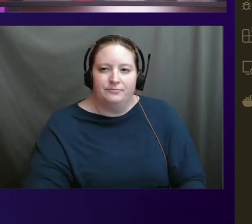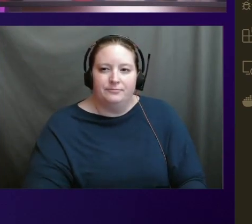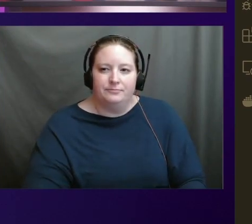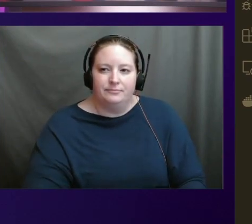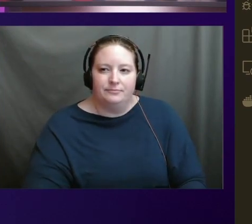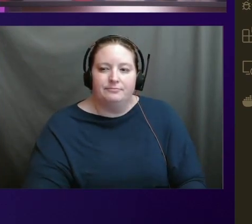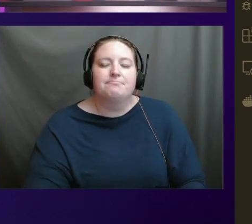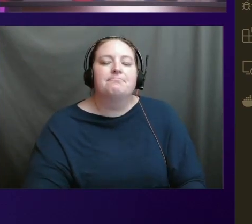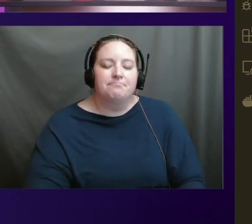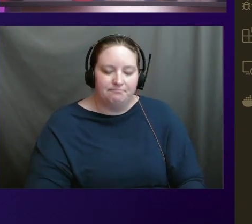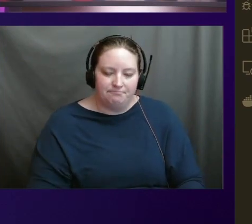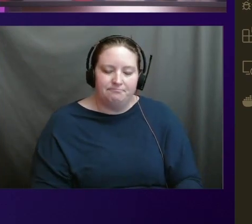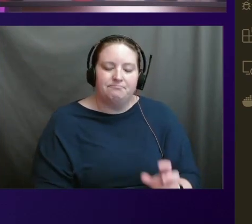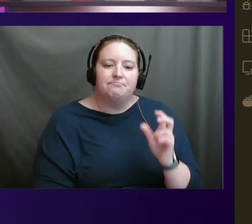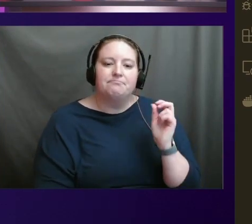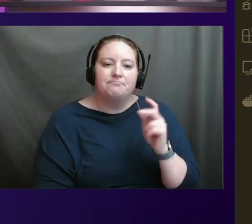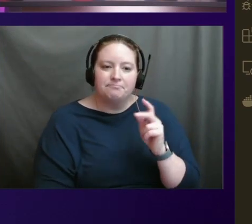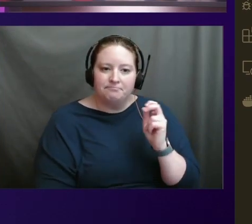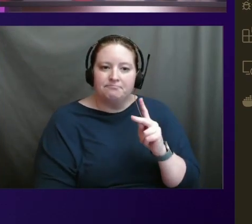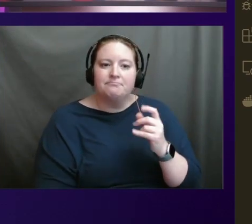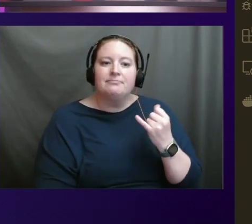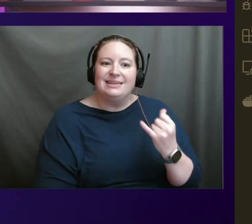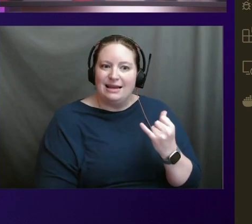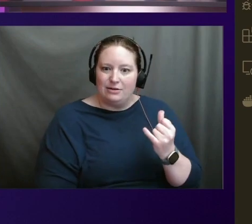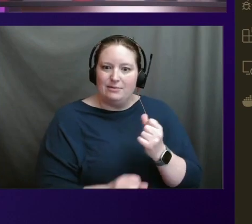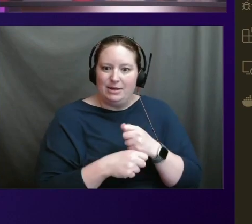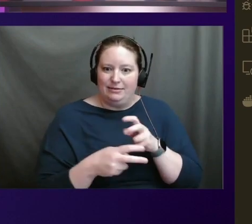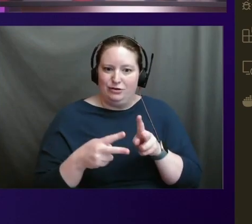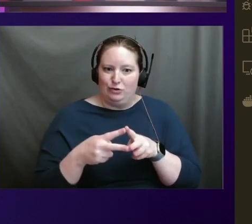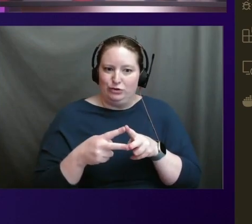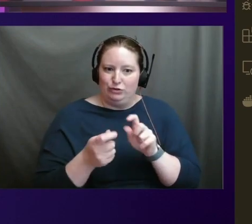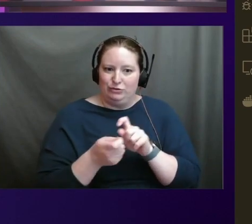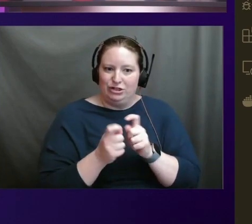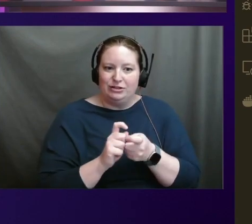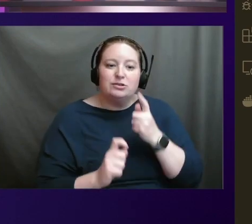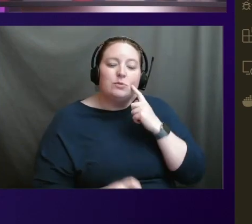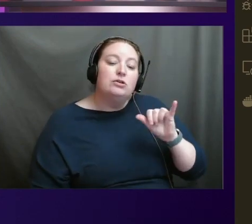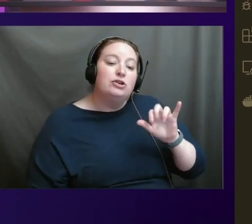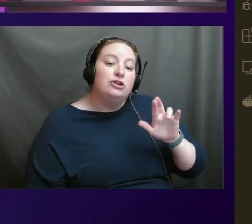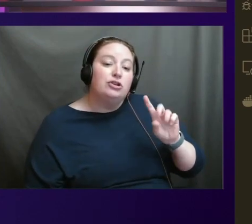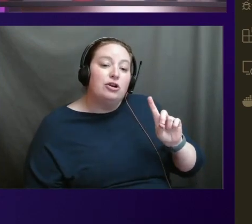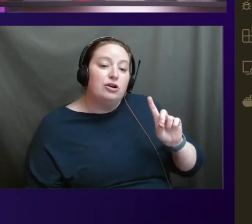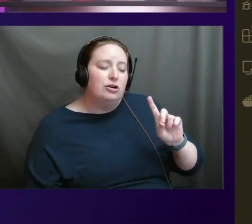There we go. OK, so now that I've made those two changes, I'm going to do yarn progen again.